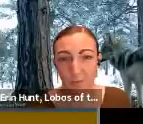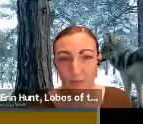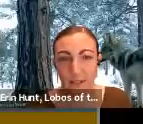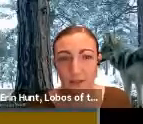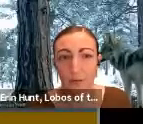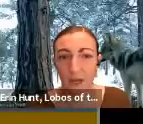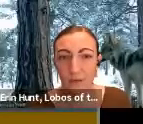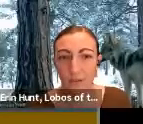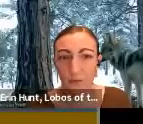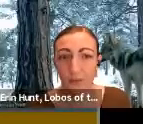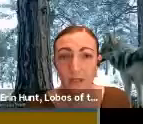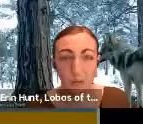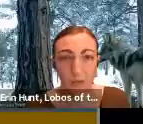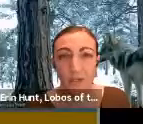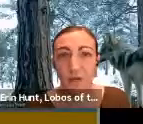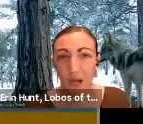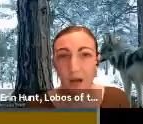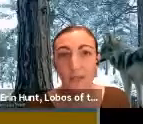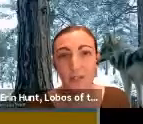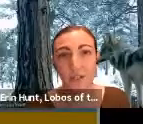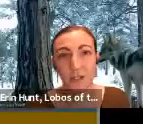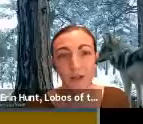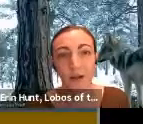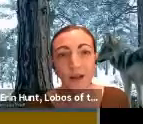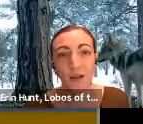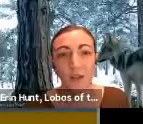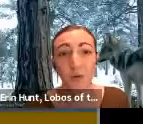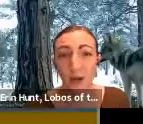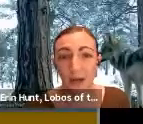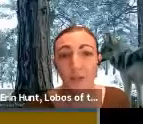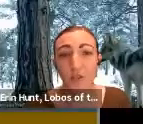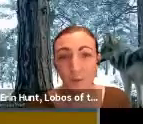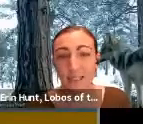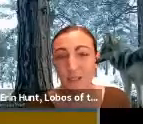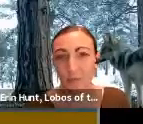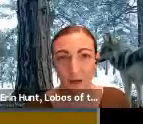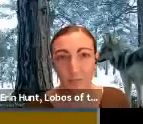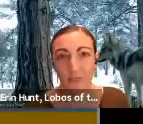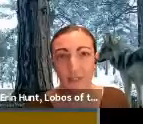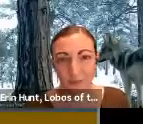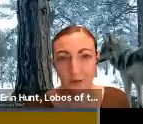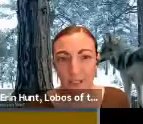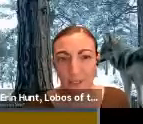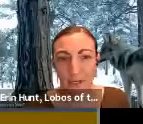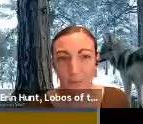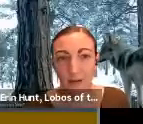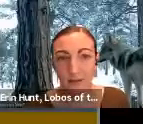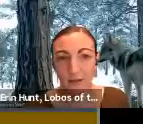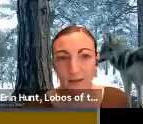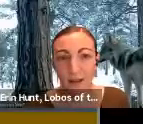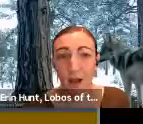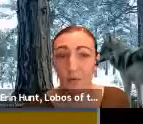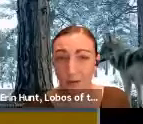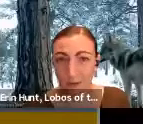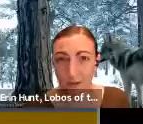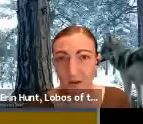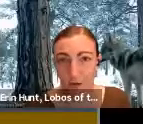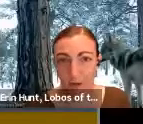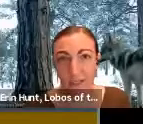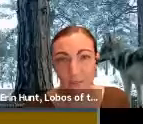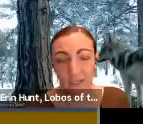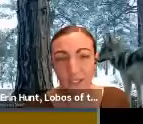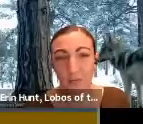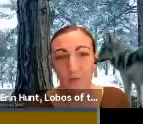breeding program into the wild, with the numbers going up each year to a record 22 pups in 2021.